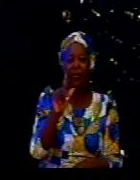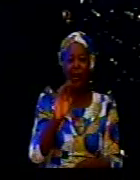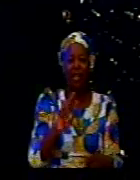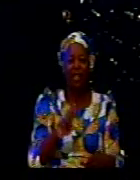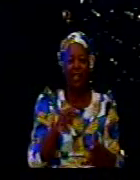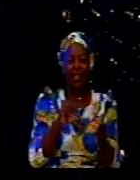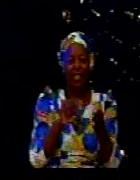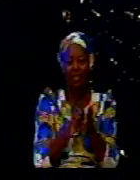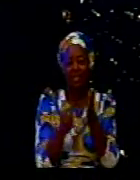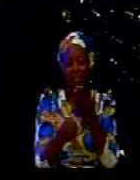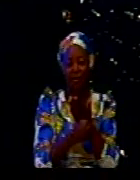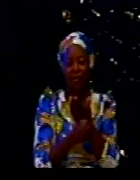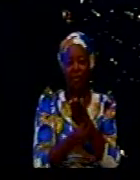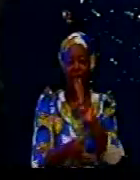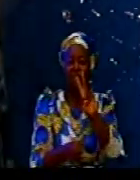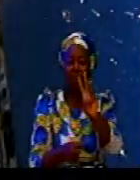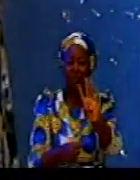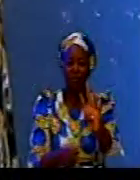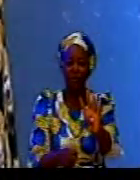from September